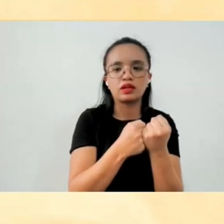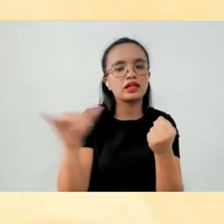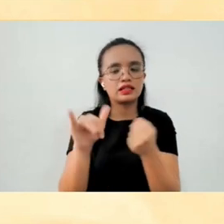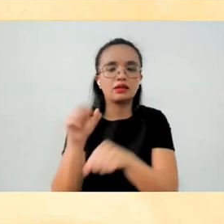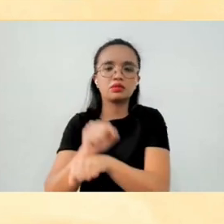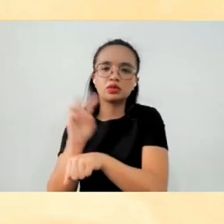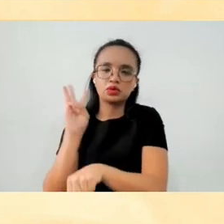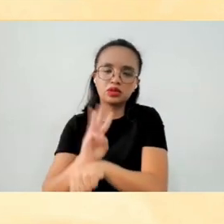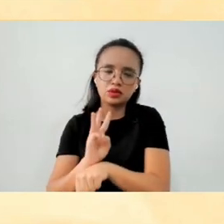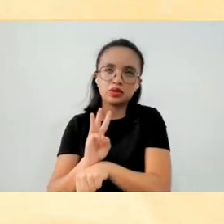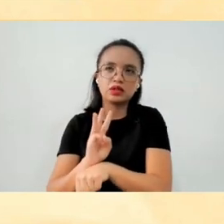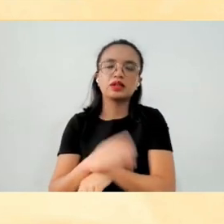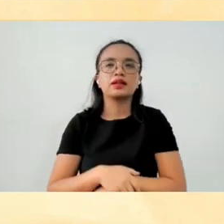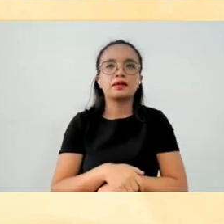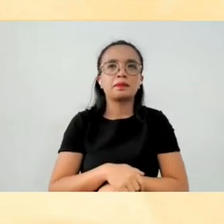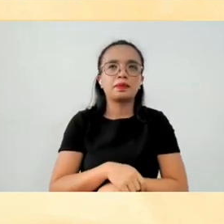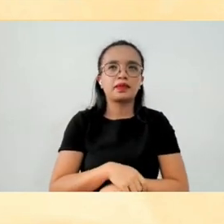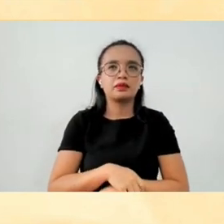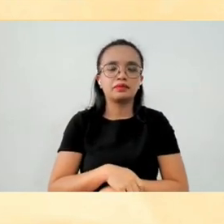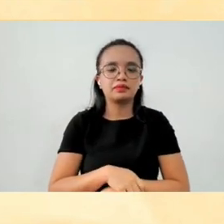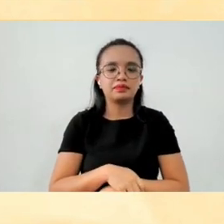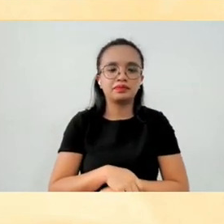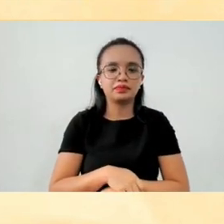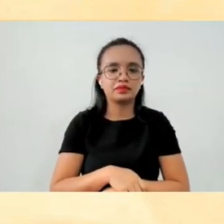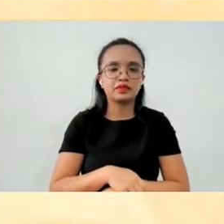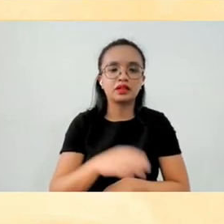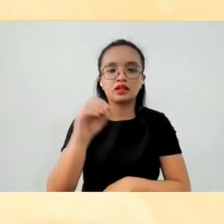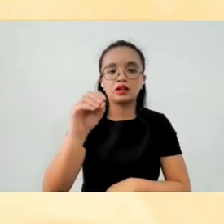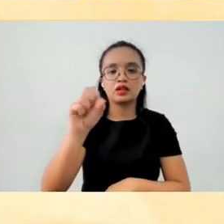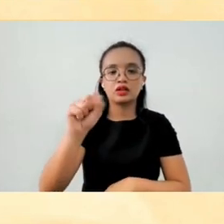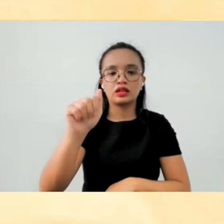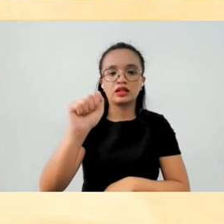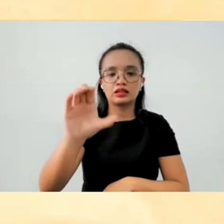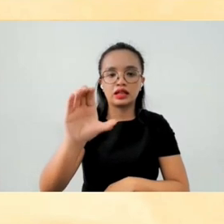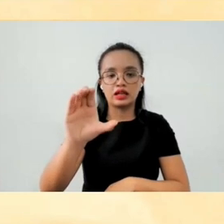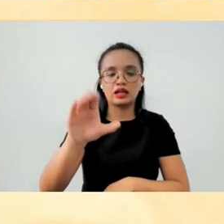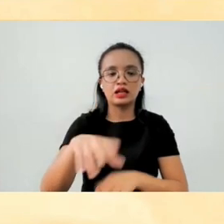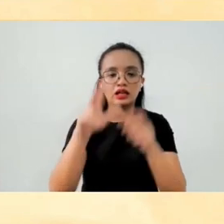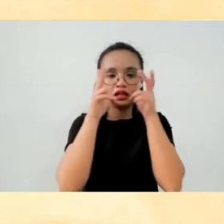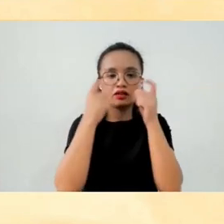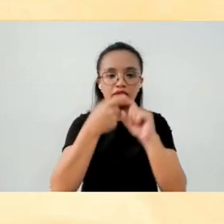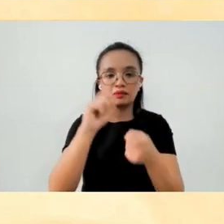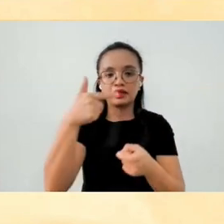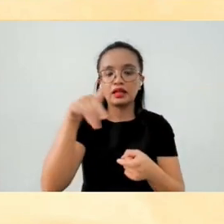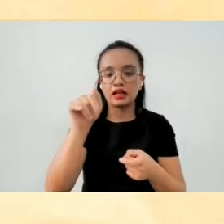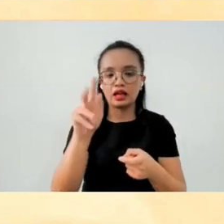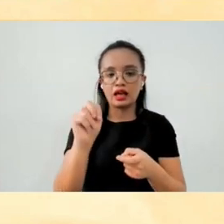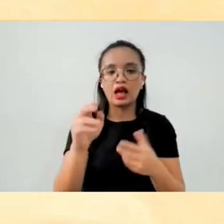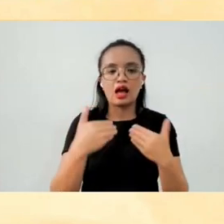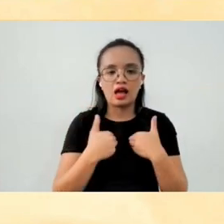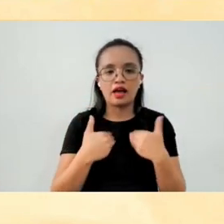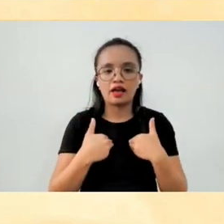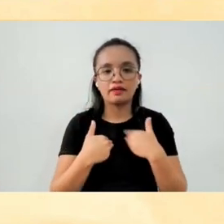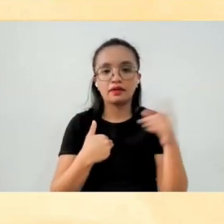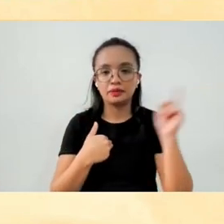workers is. So OSAEC, hearing from Gian, there is